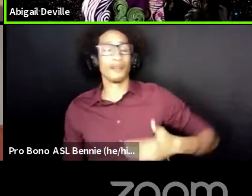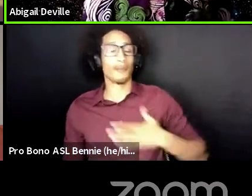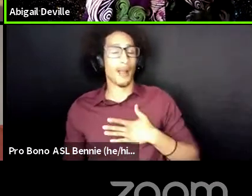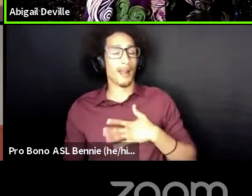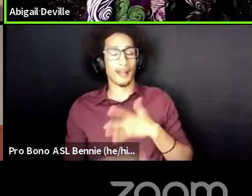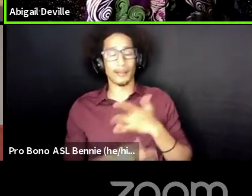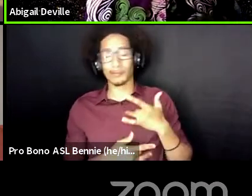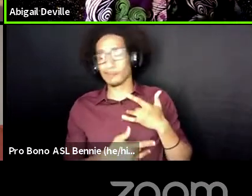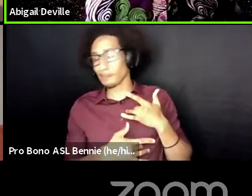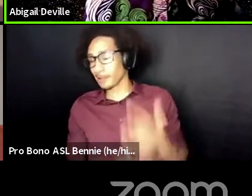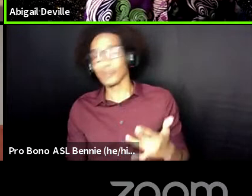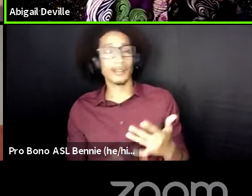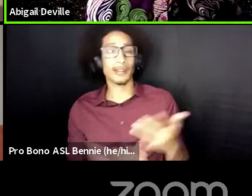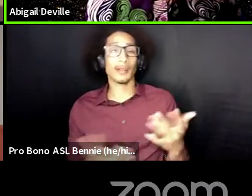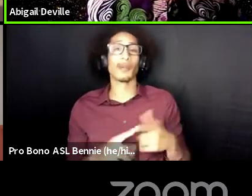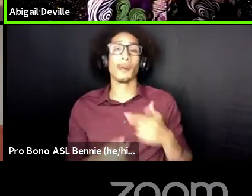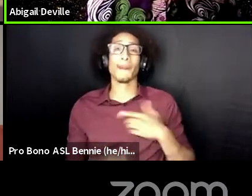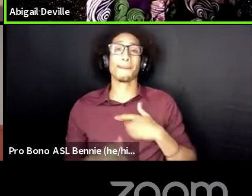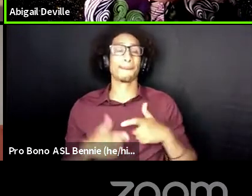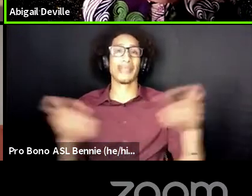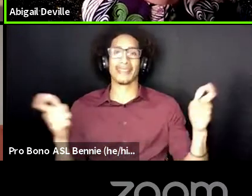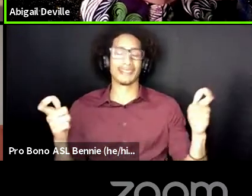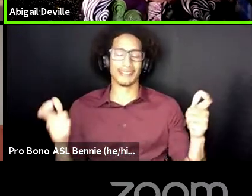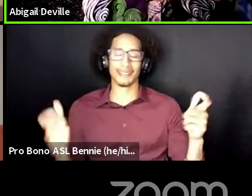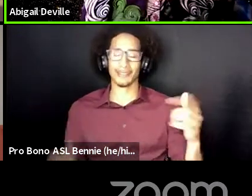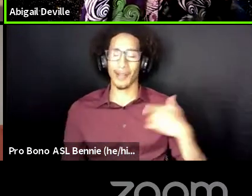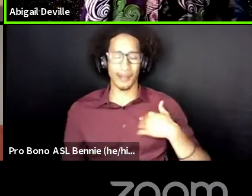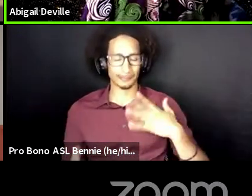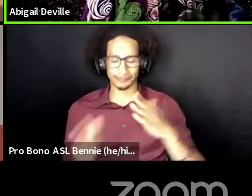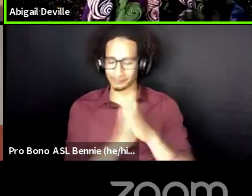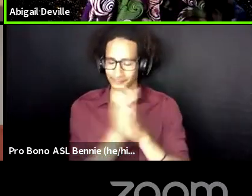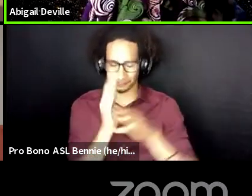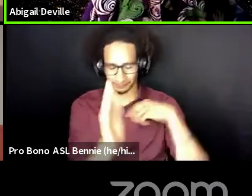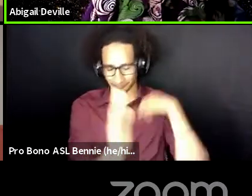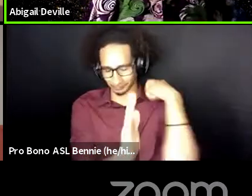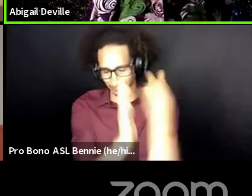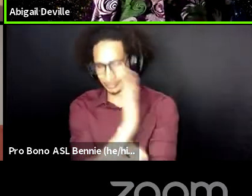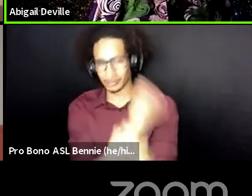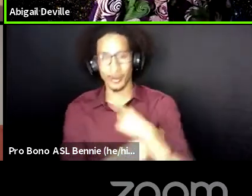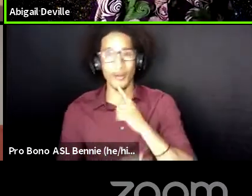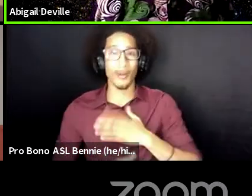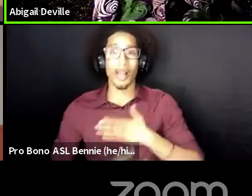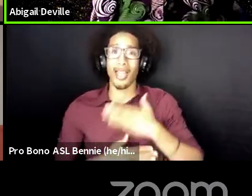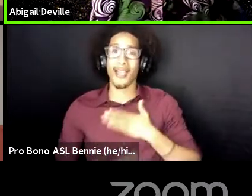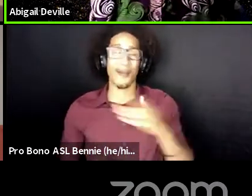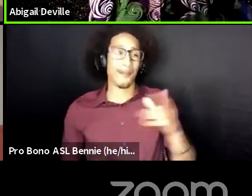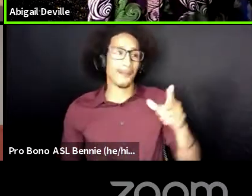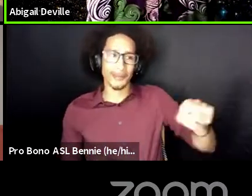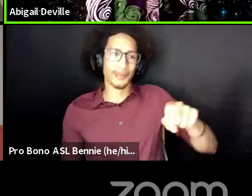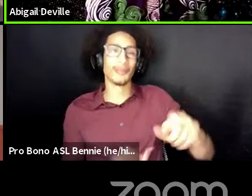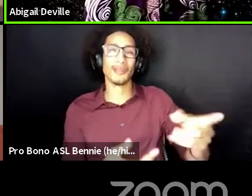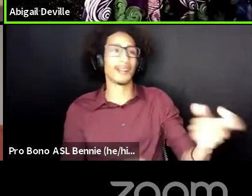this wasn't that hard for me, and I was super happy that they asked me to do it. So thank y'all.